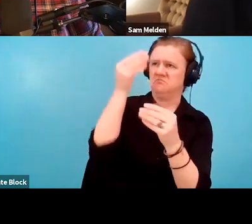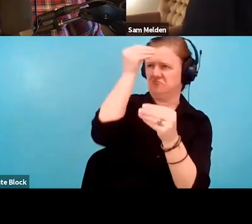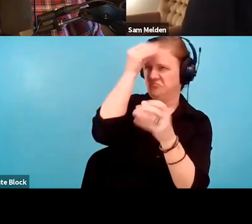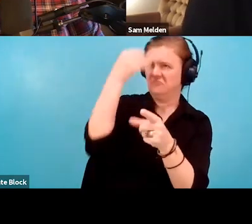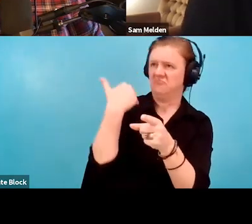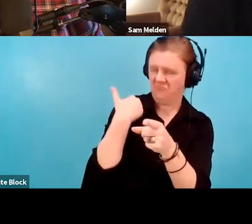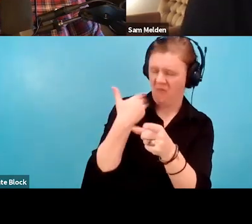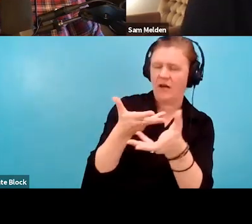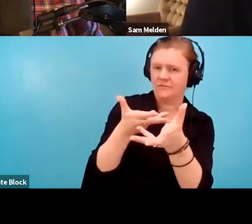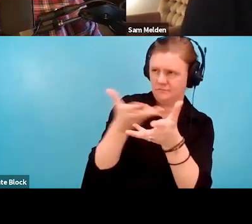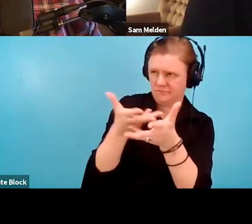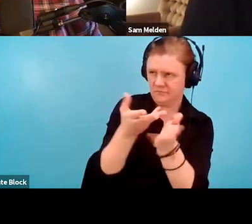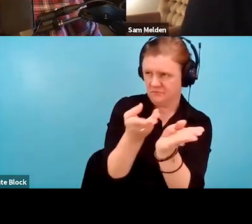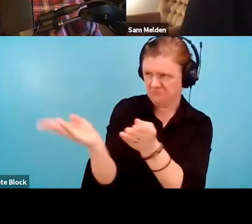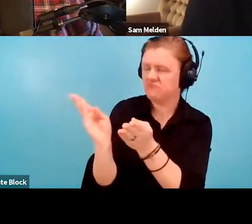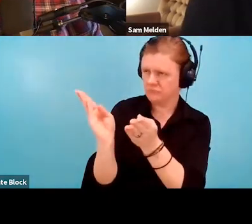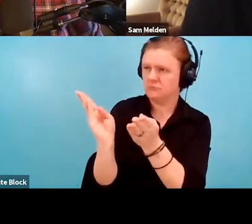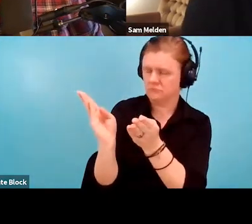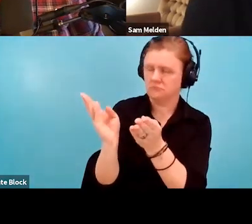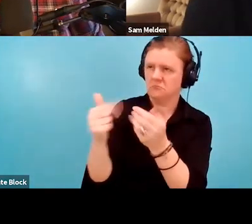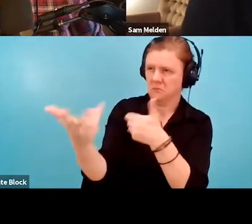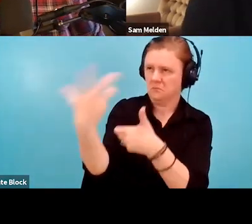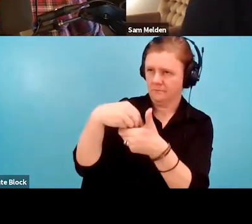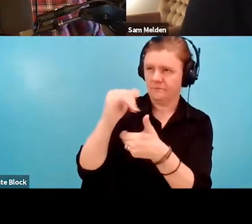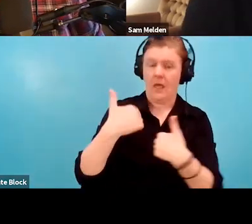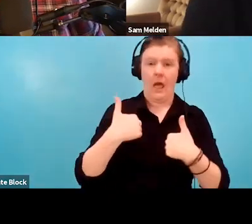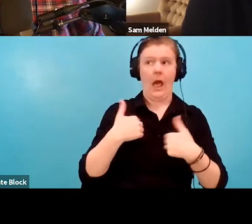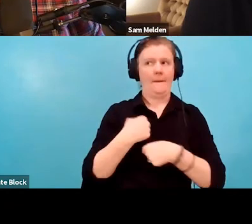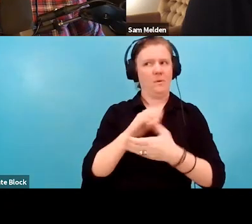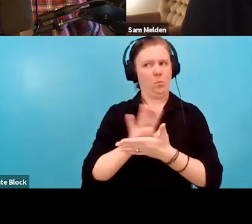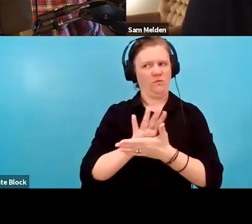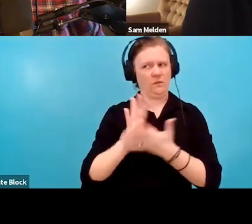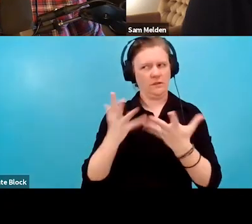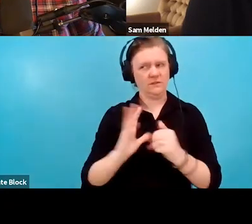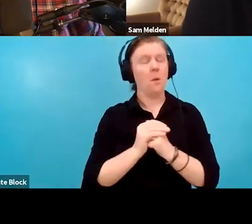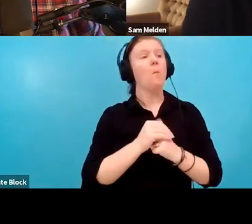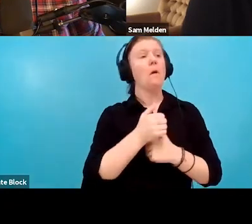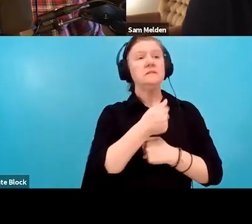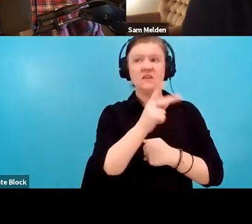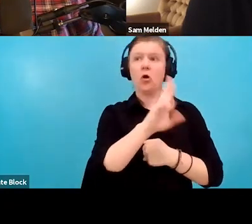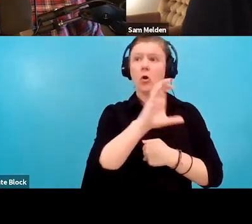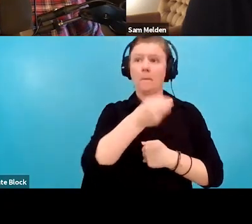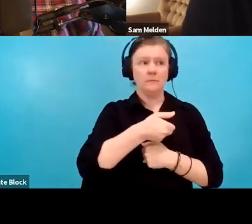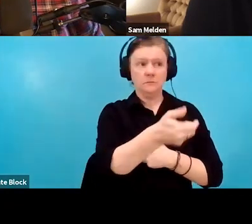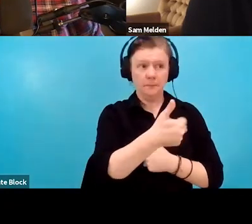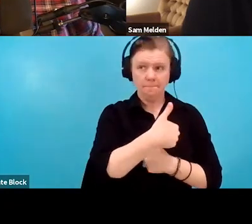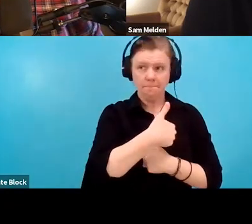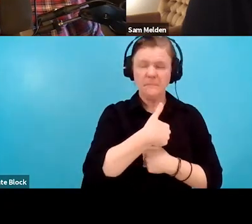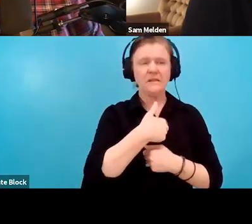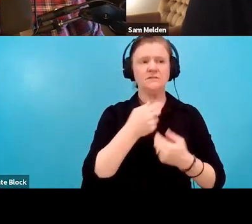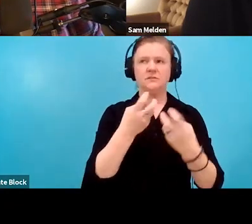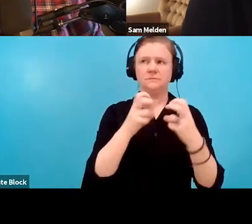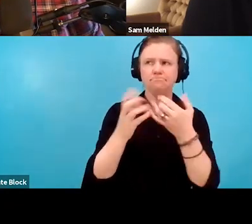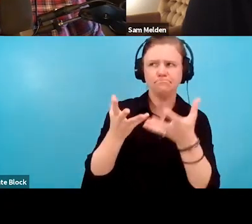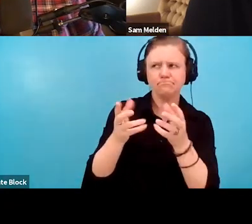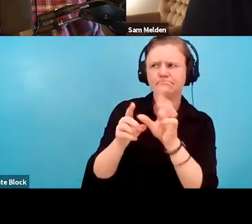brought in by companies to talk about this exact issue. And the primary thing that happened to me in making the film